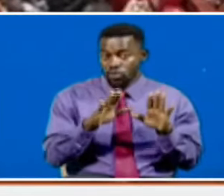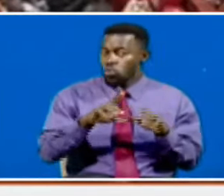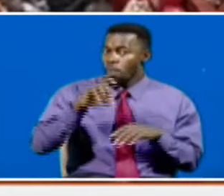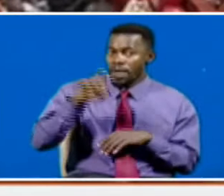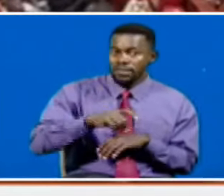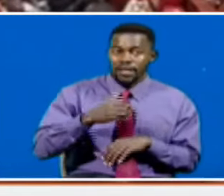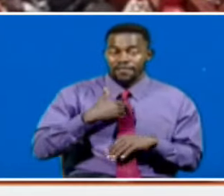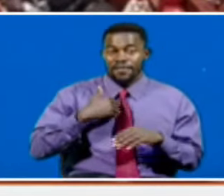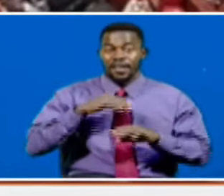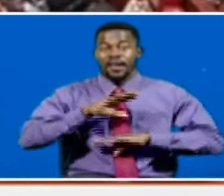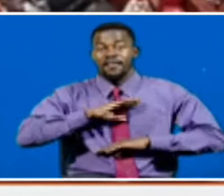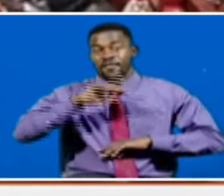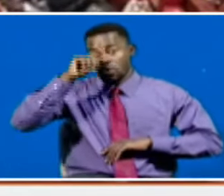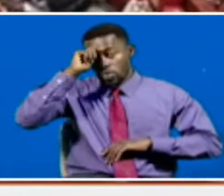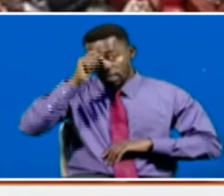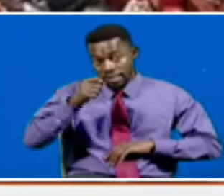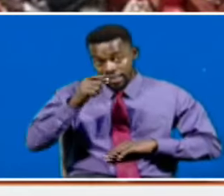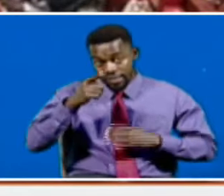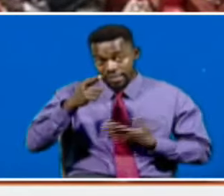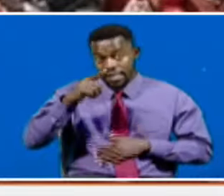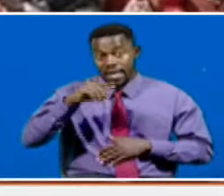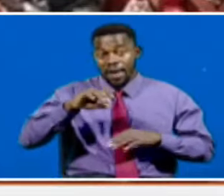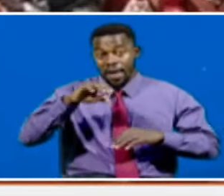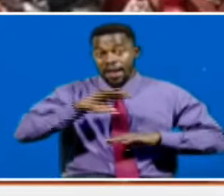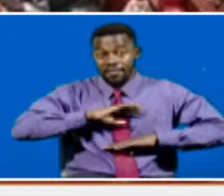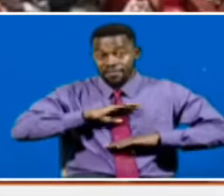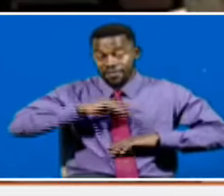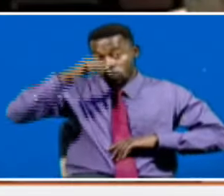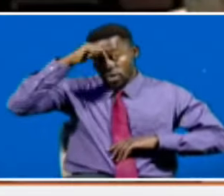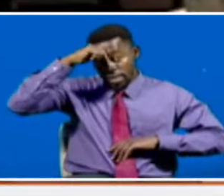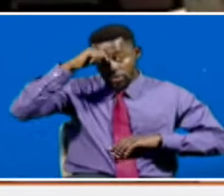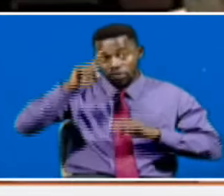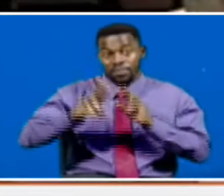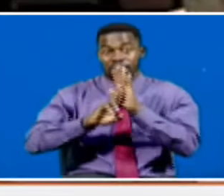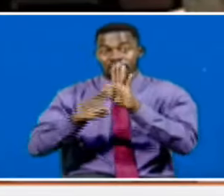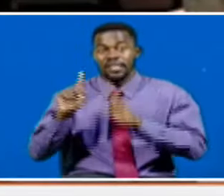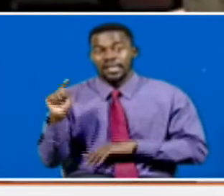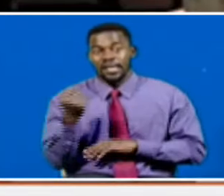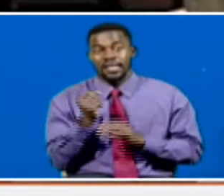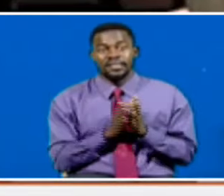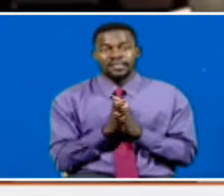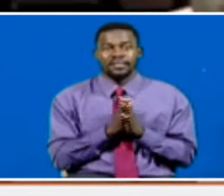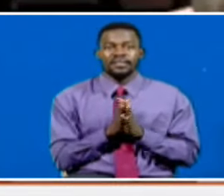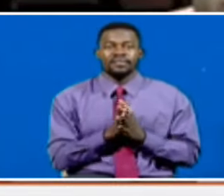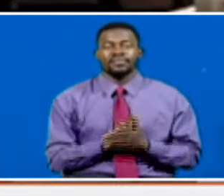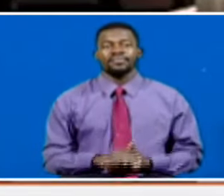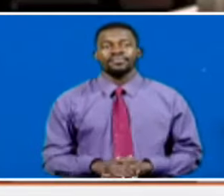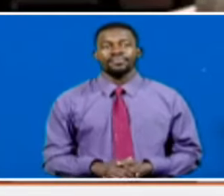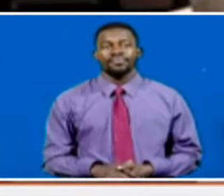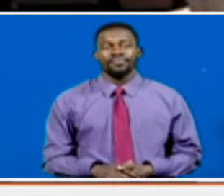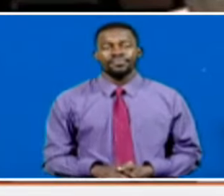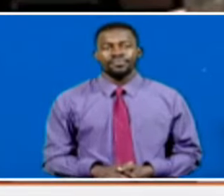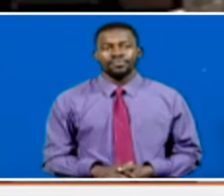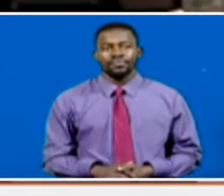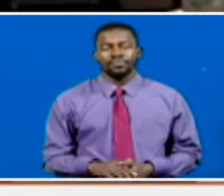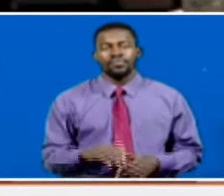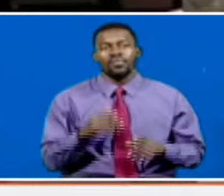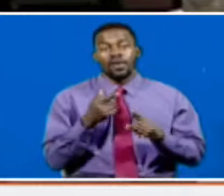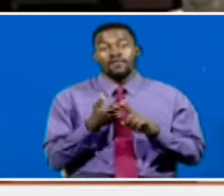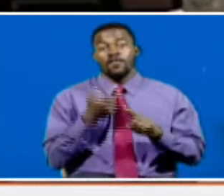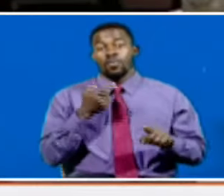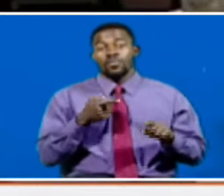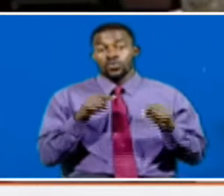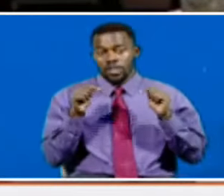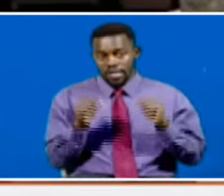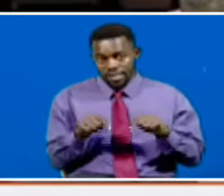for representing Kenyan commercial interest in the state dispatched. And three, resource that henceforth consuls